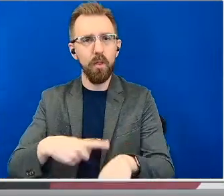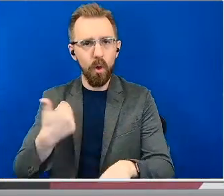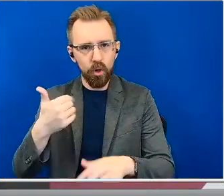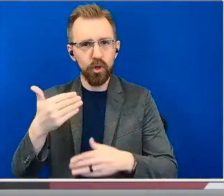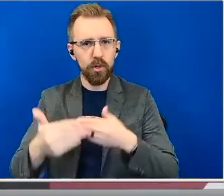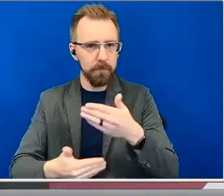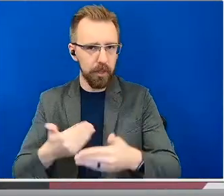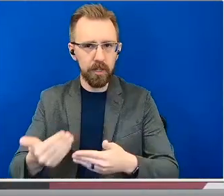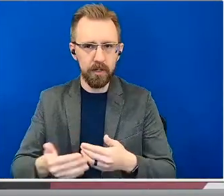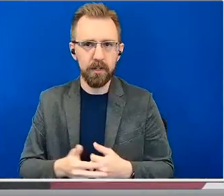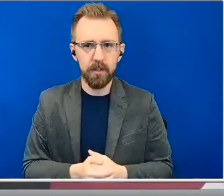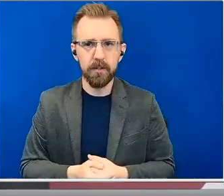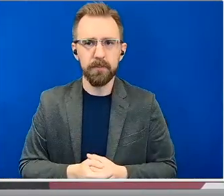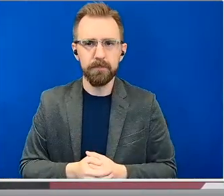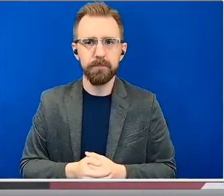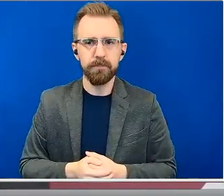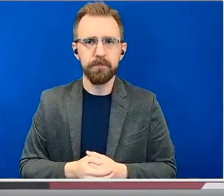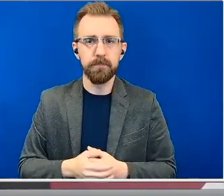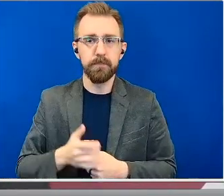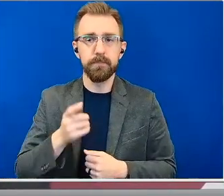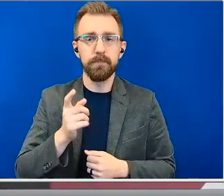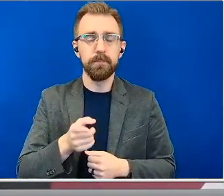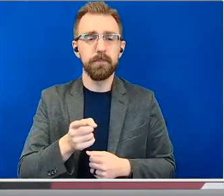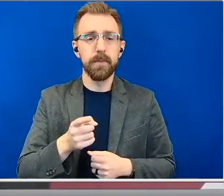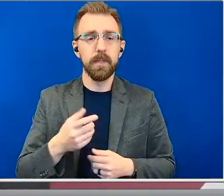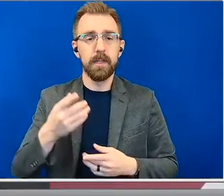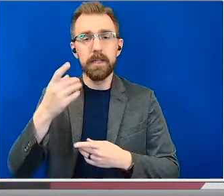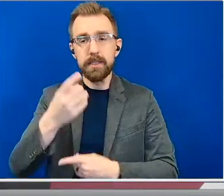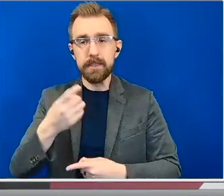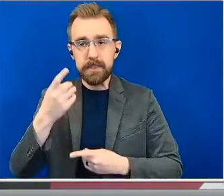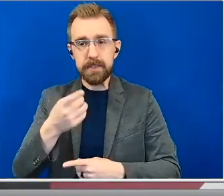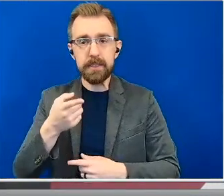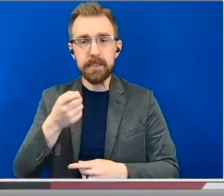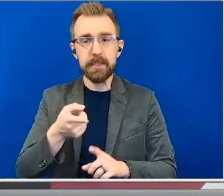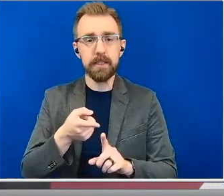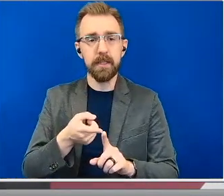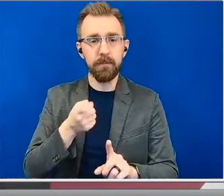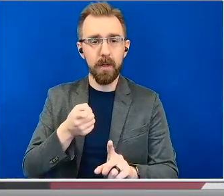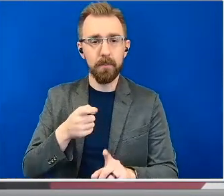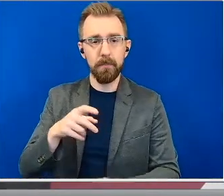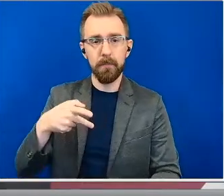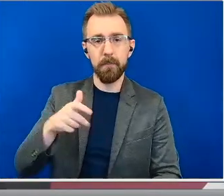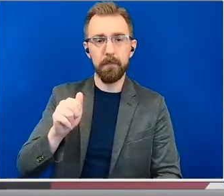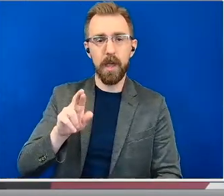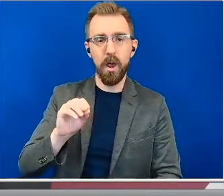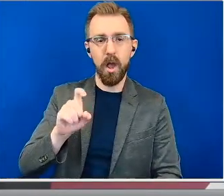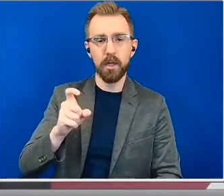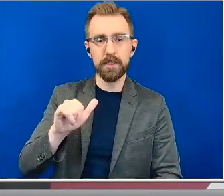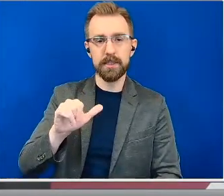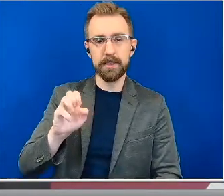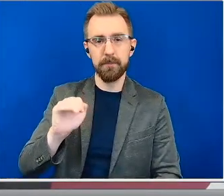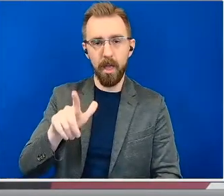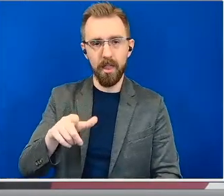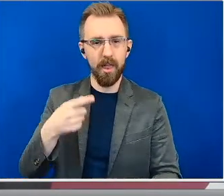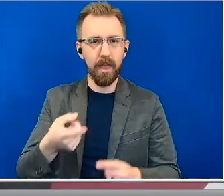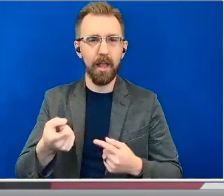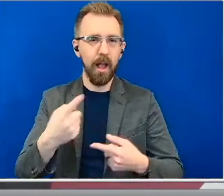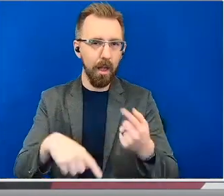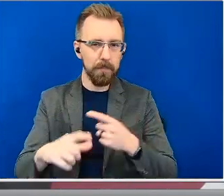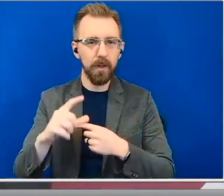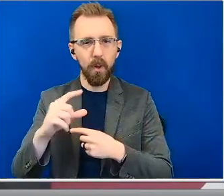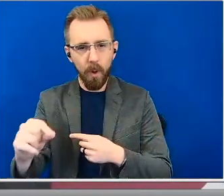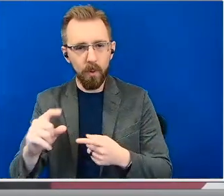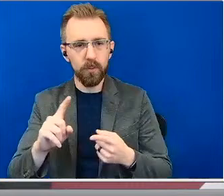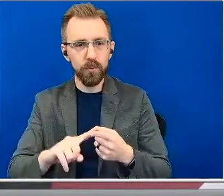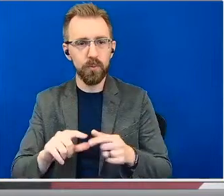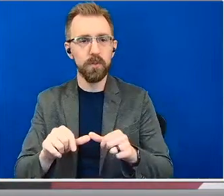the progression of the diseases, it goes from being in paroxysmal, as the name implies, it comes and goes, to being in persistent, where it stays in AFib